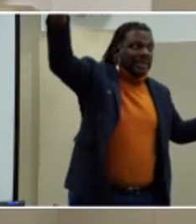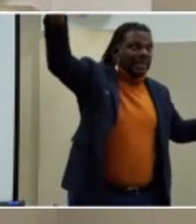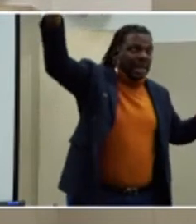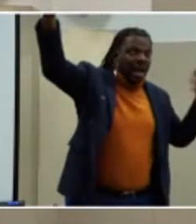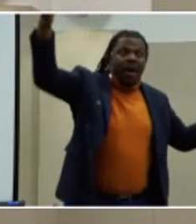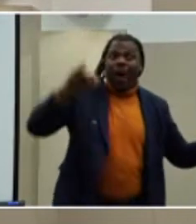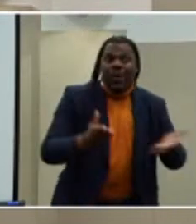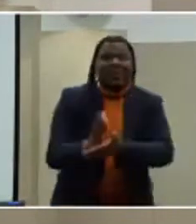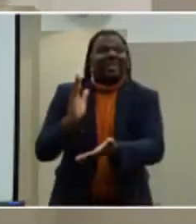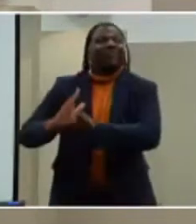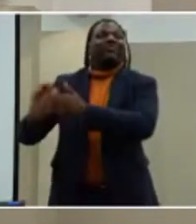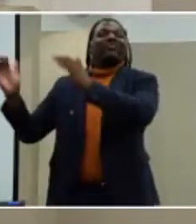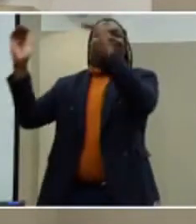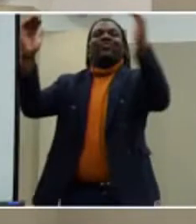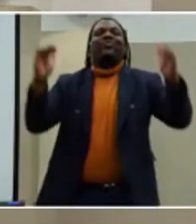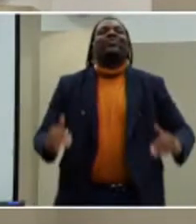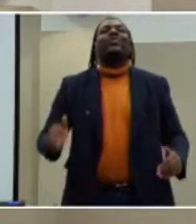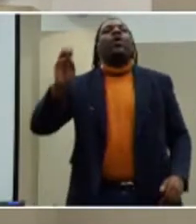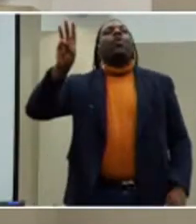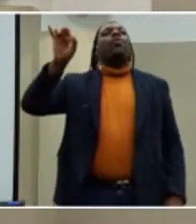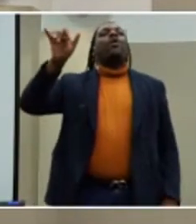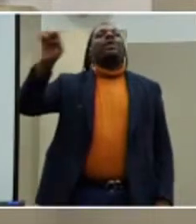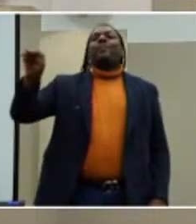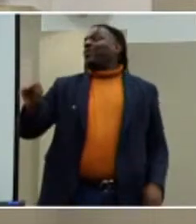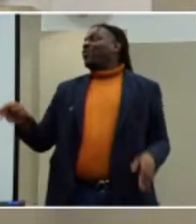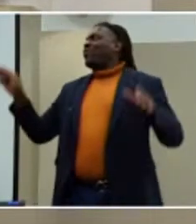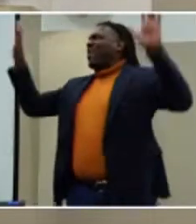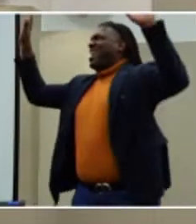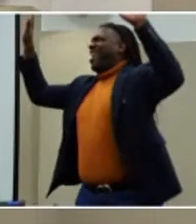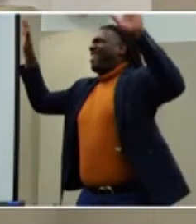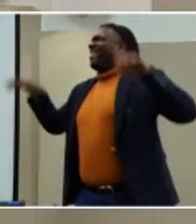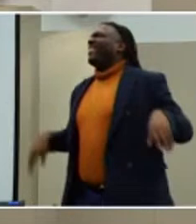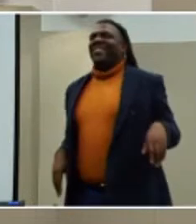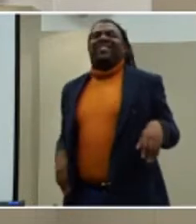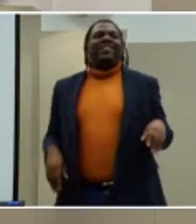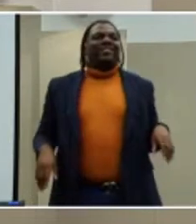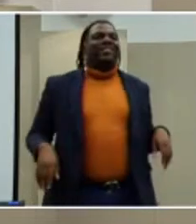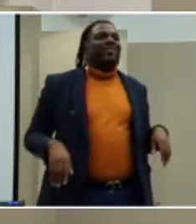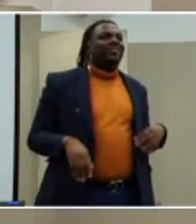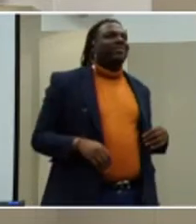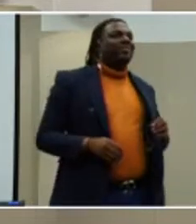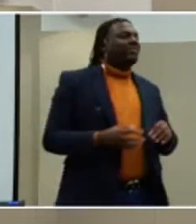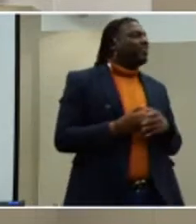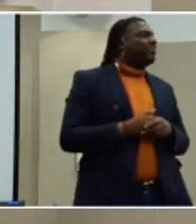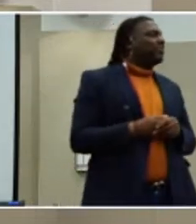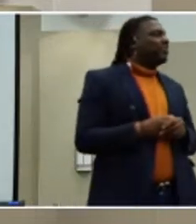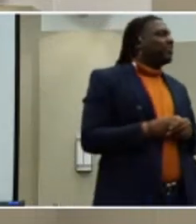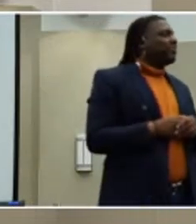All right, Mr. William Fields. Here we go.